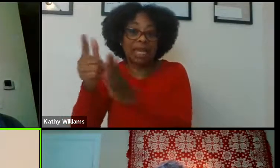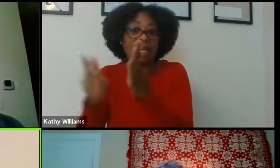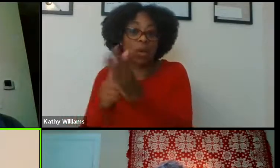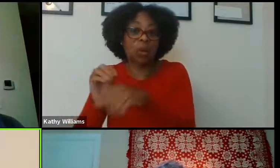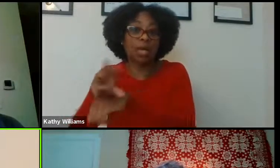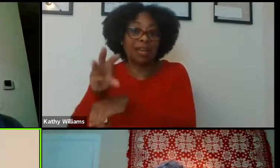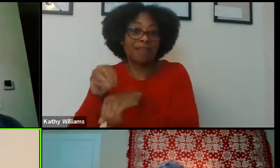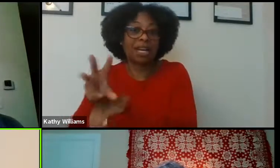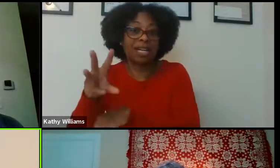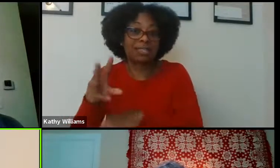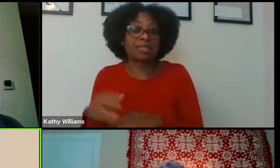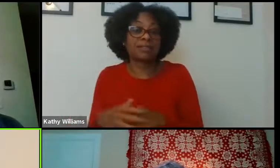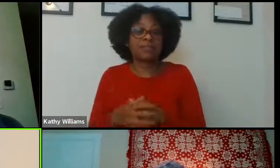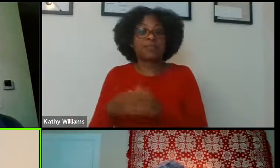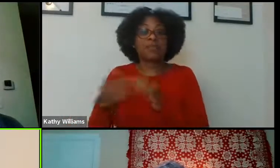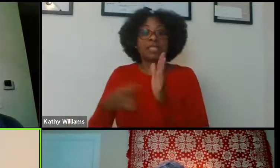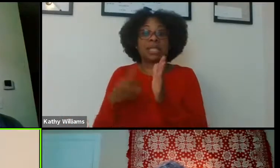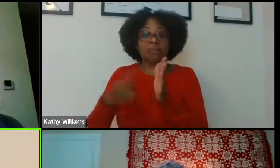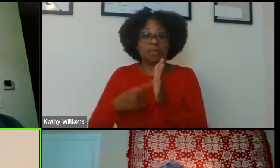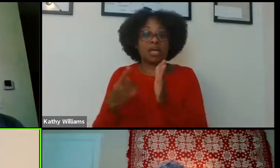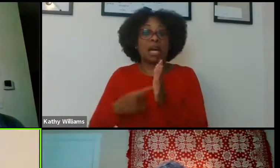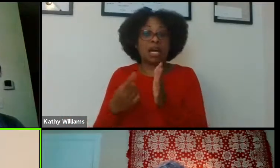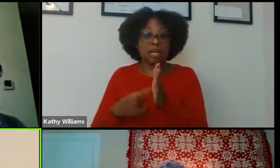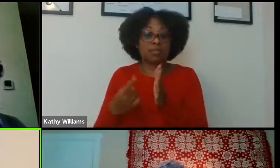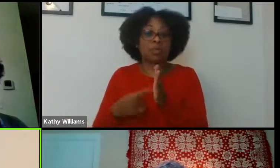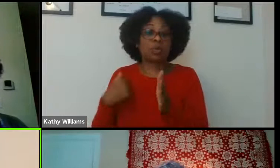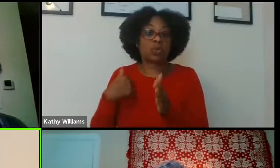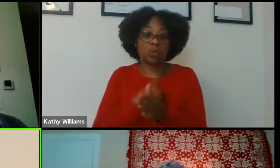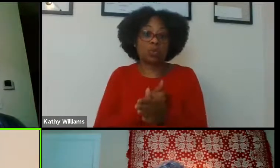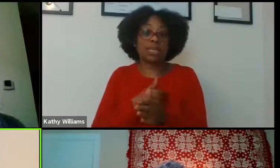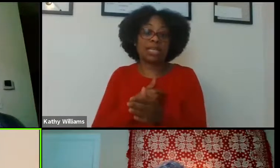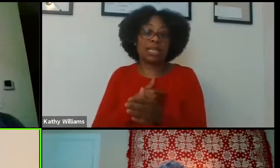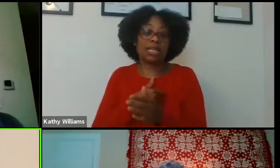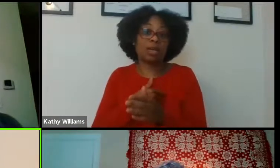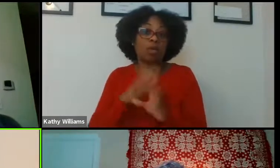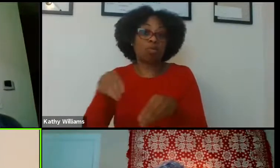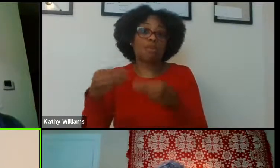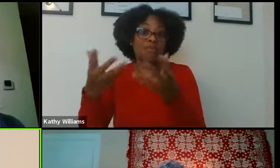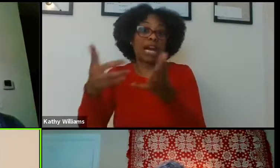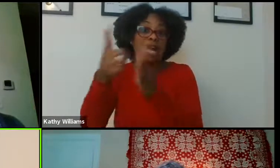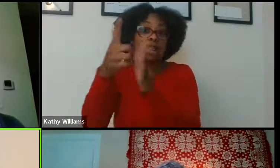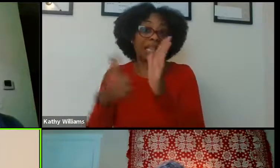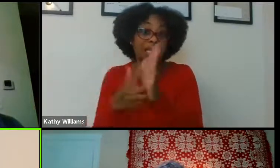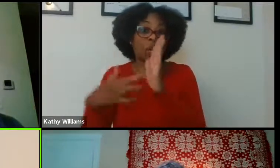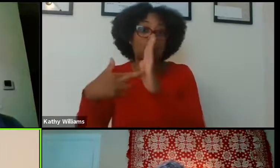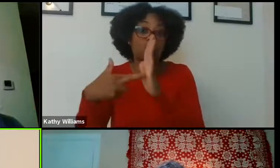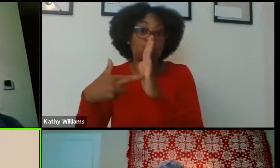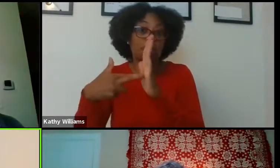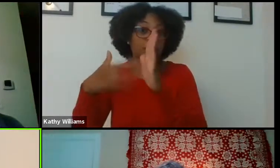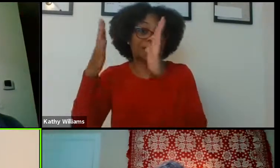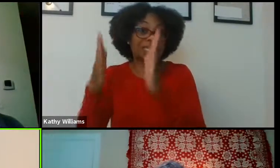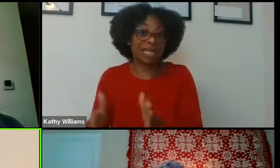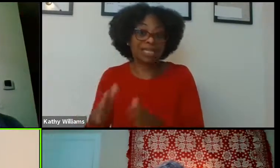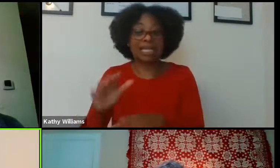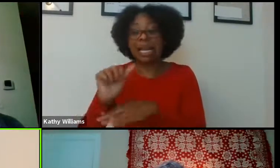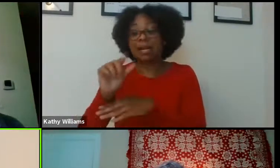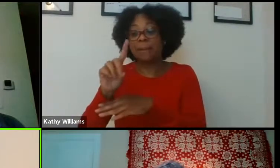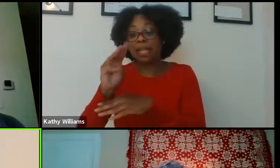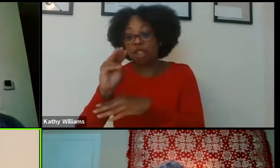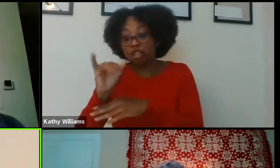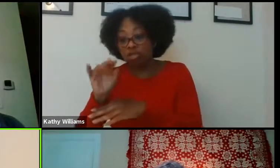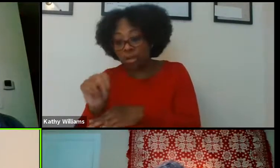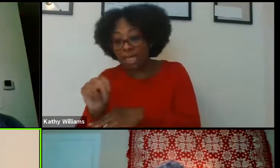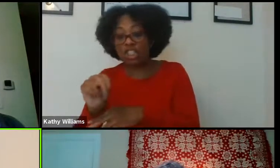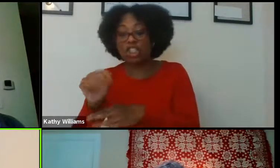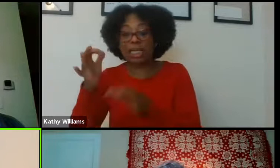cases that meet our objectives for the year, actually provide legal representation to individuals at both administrative type hearings as